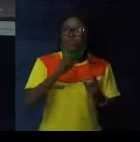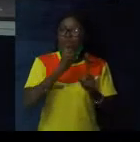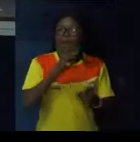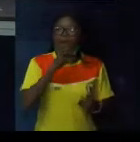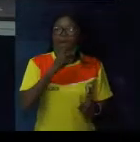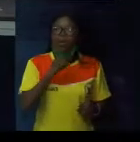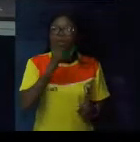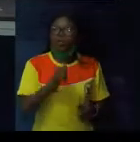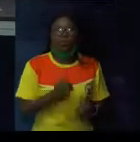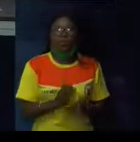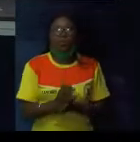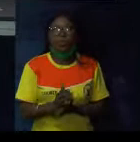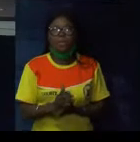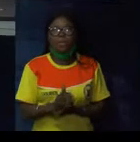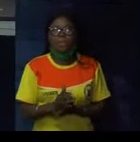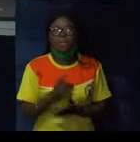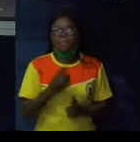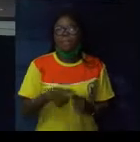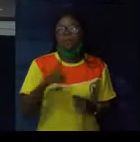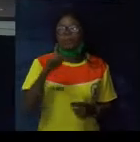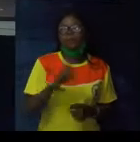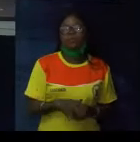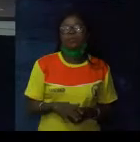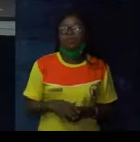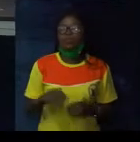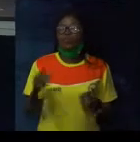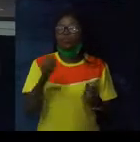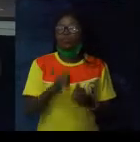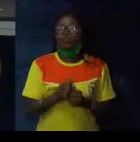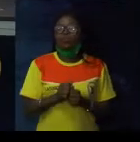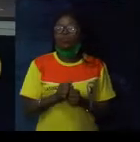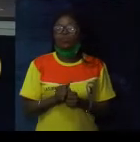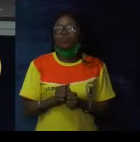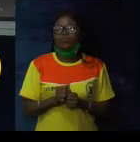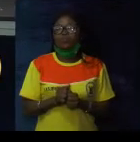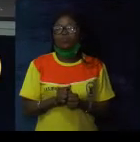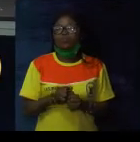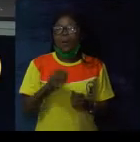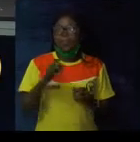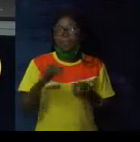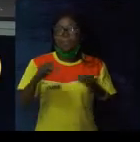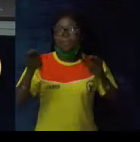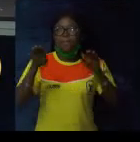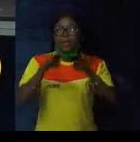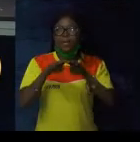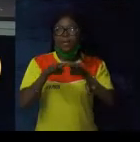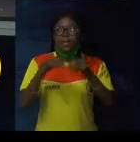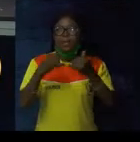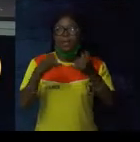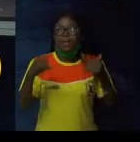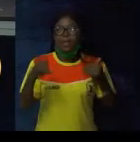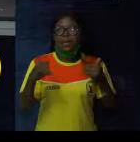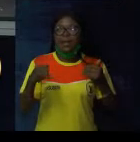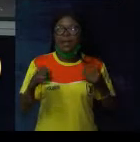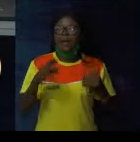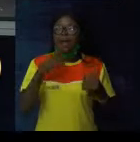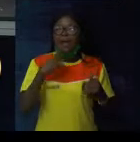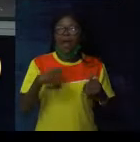correct, but one of them is correct. So, parallel lines are also perpendicular lines. Is that